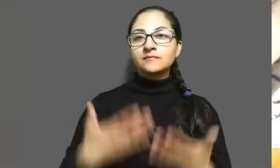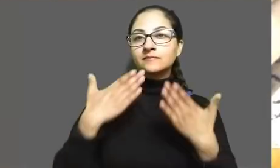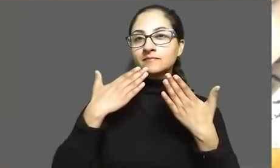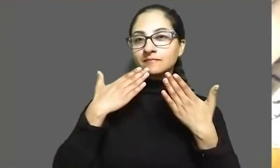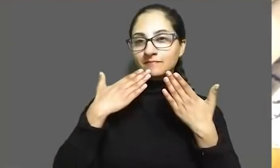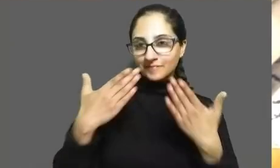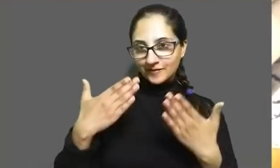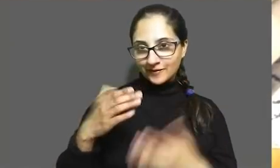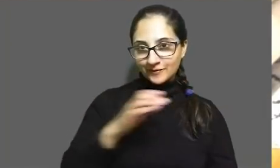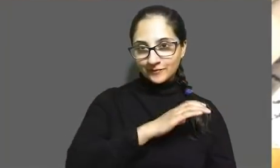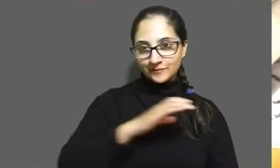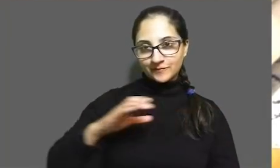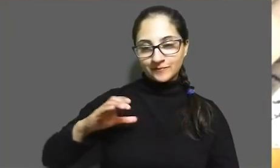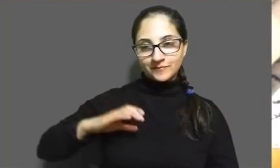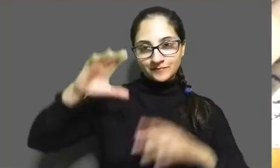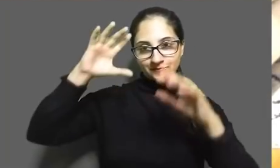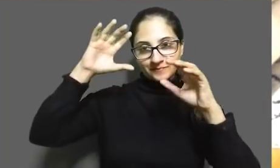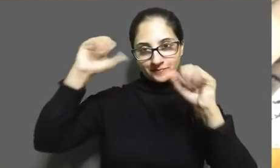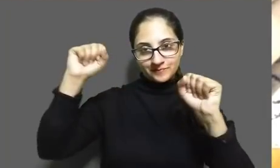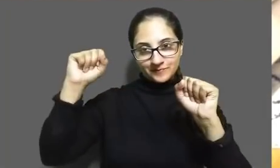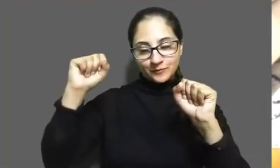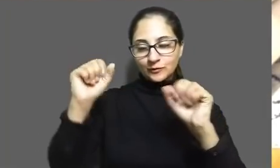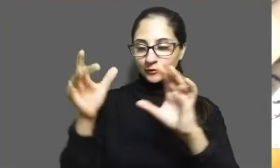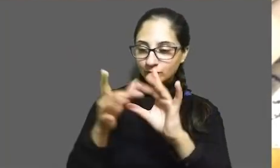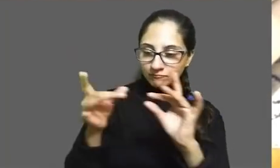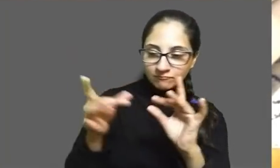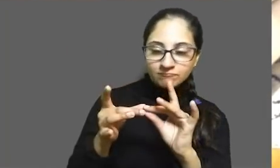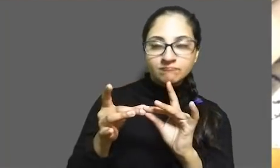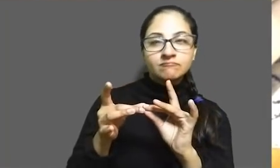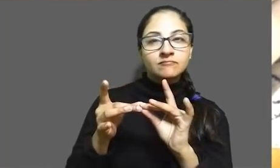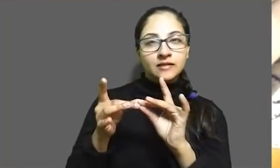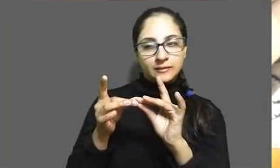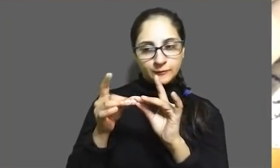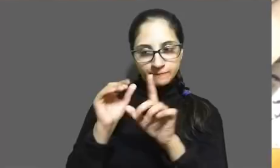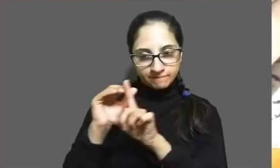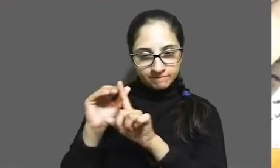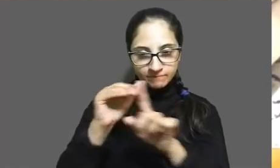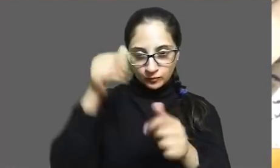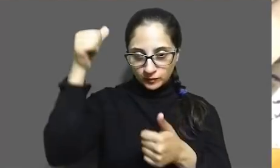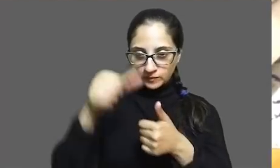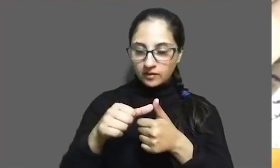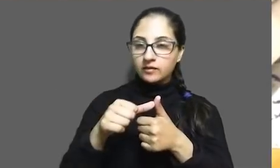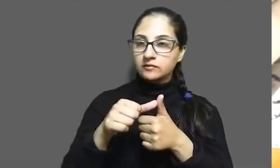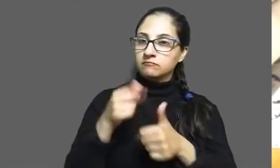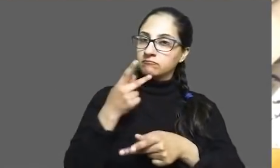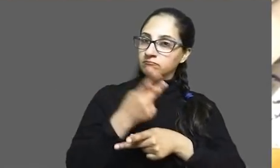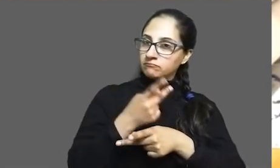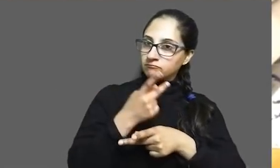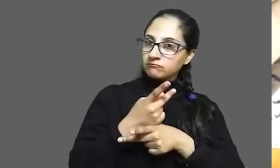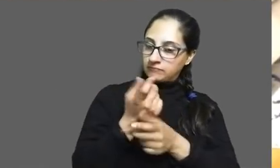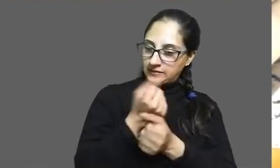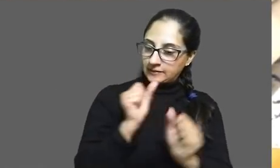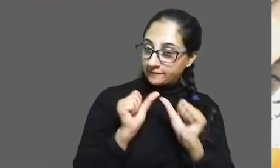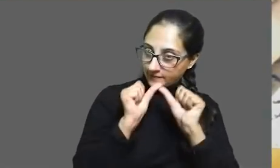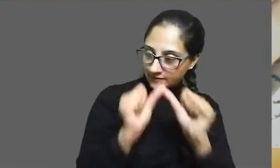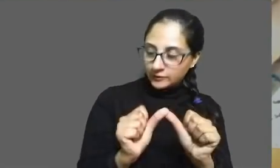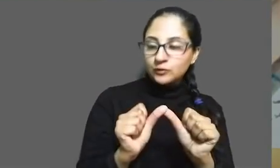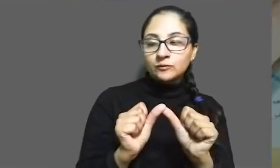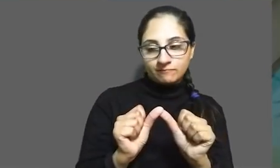Thank you, President Saeb, for your insights and reminder to exercise prudence and caution during this